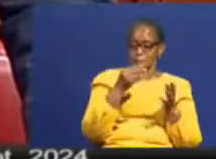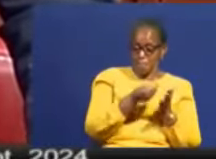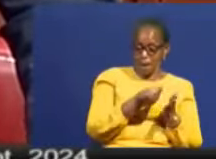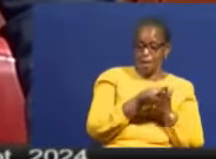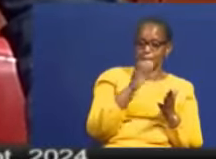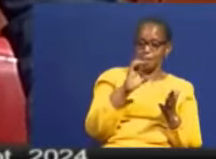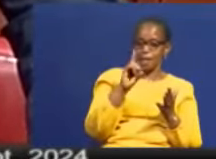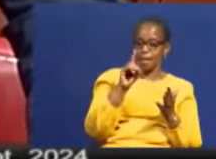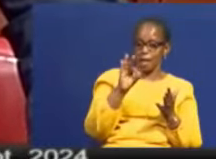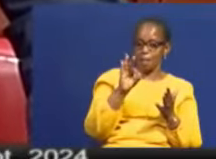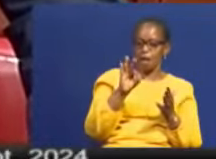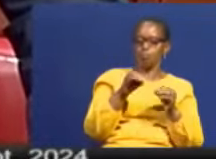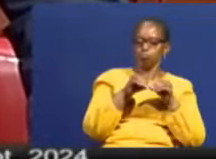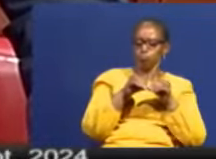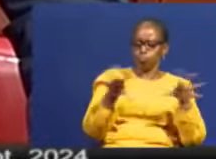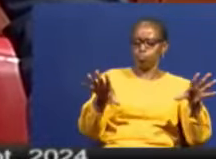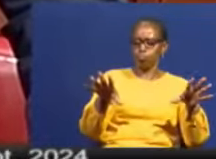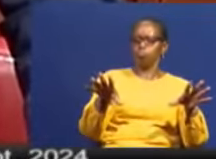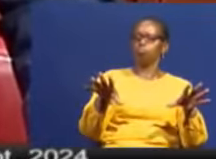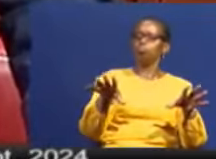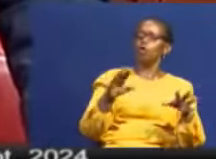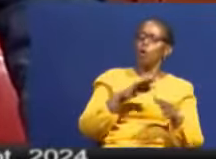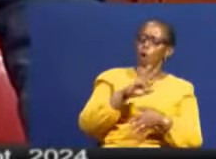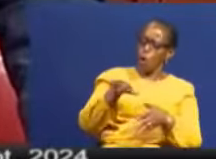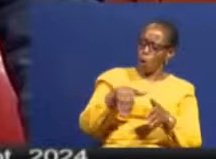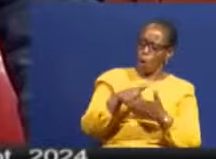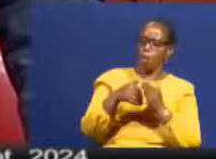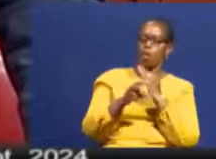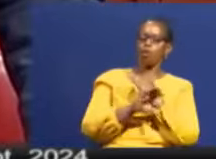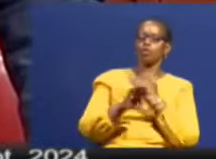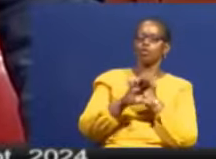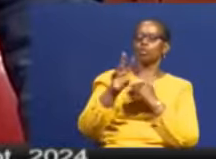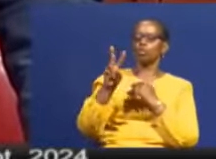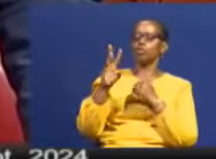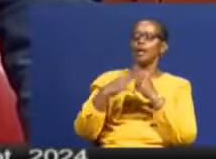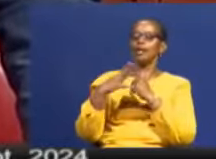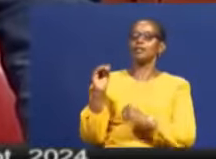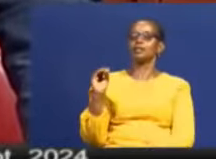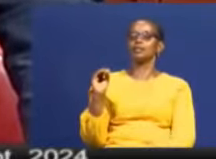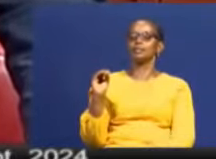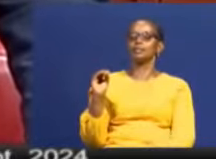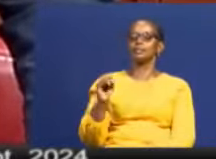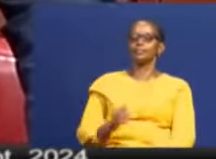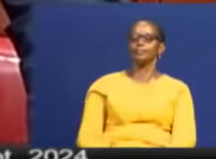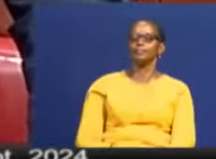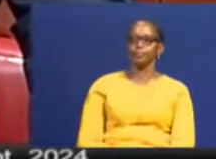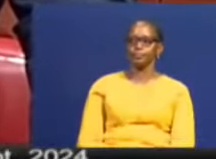the 290 constituencies in this country. It is only through devolution that...